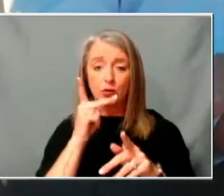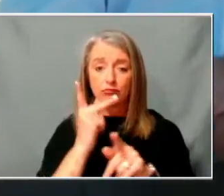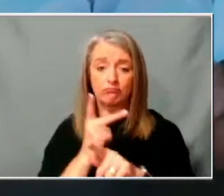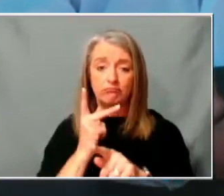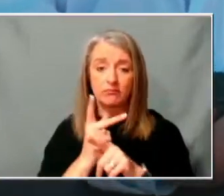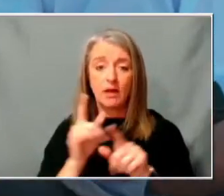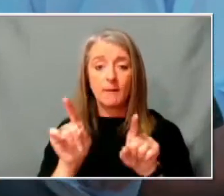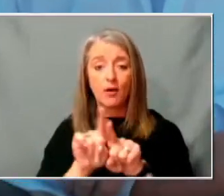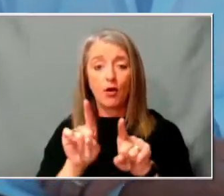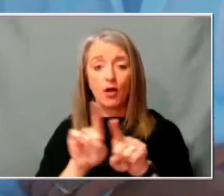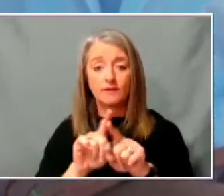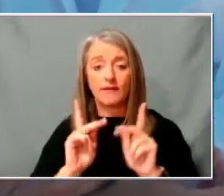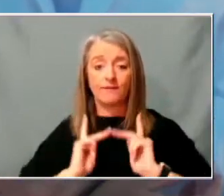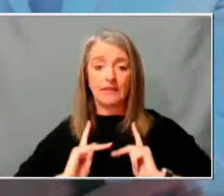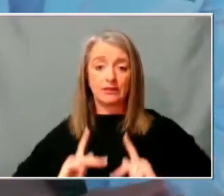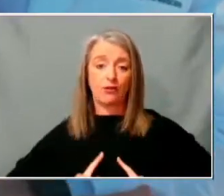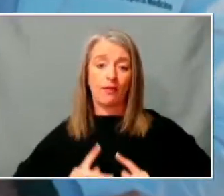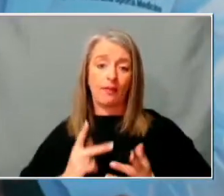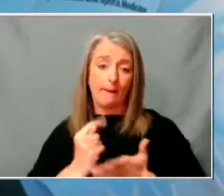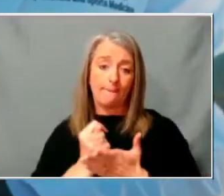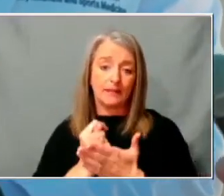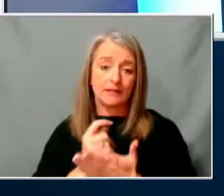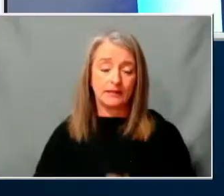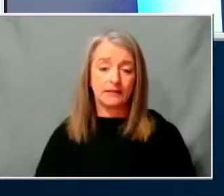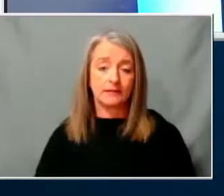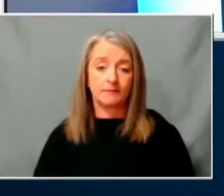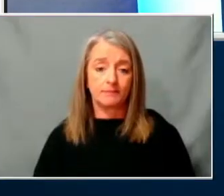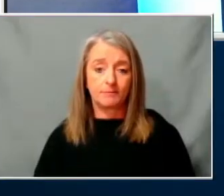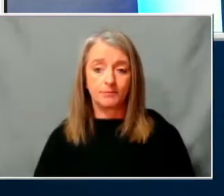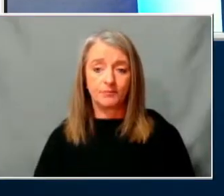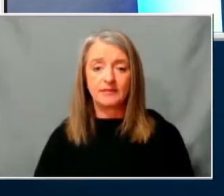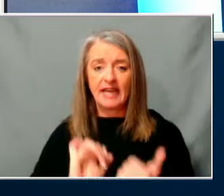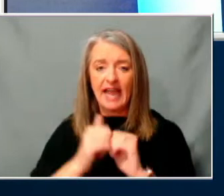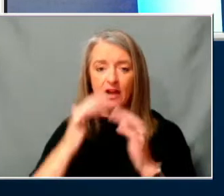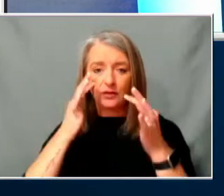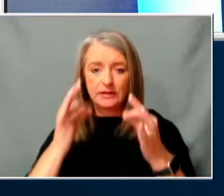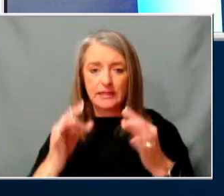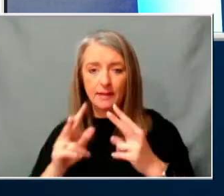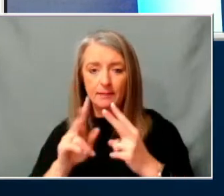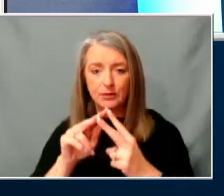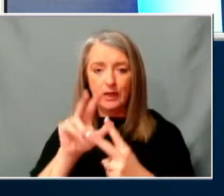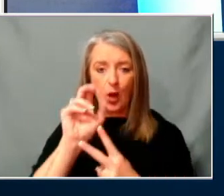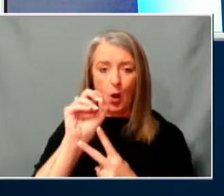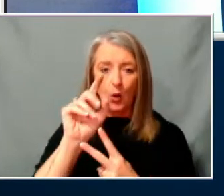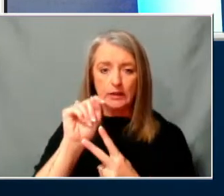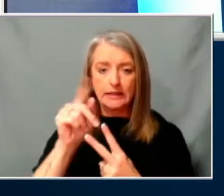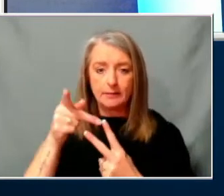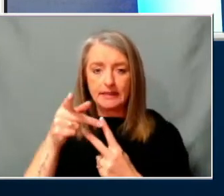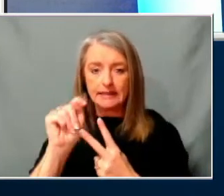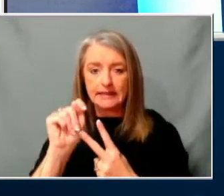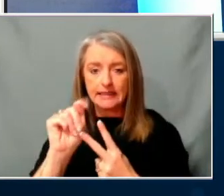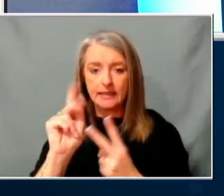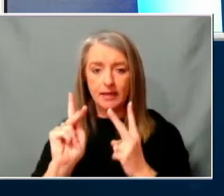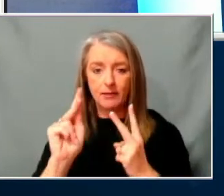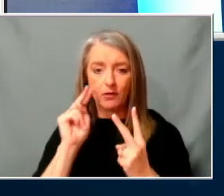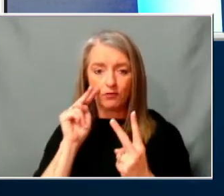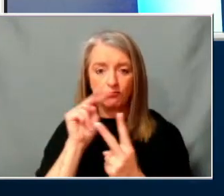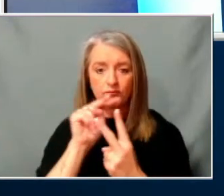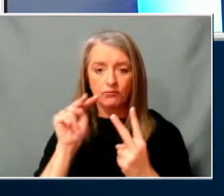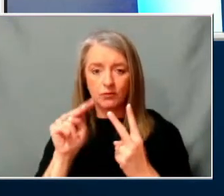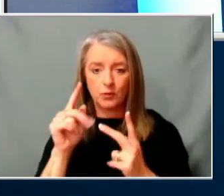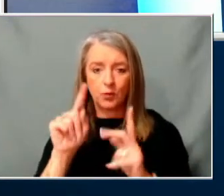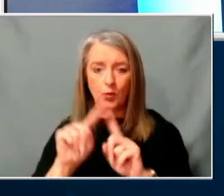may also be a physical therapist. How would you decide between occupational therapy and physical therapy for people out there watching that don't know the